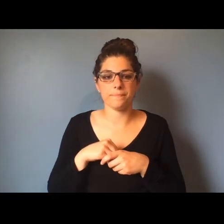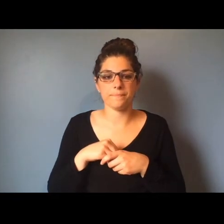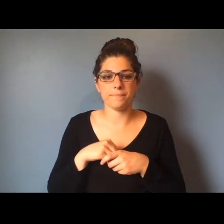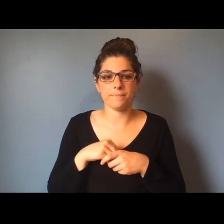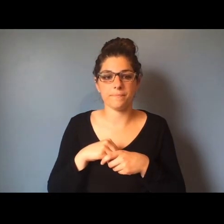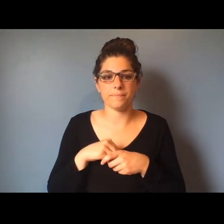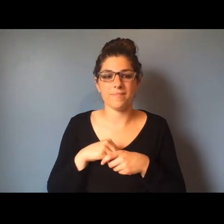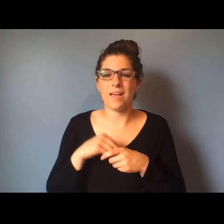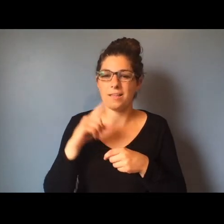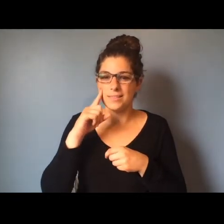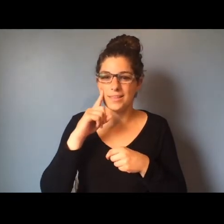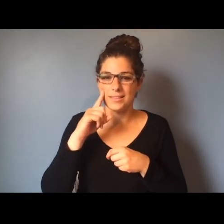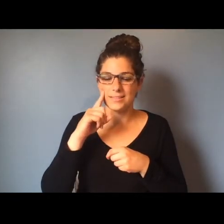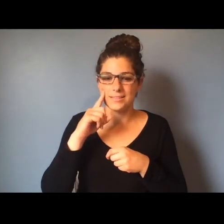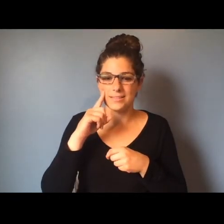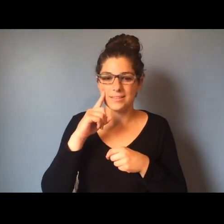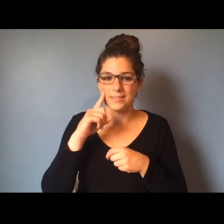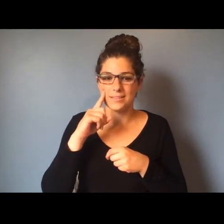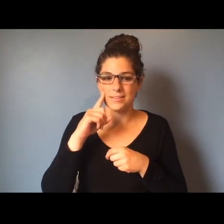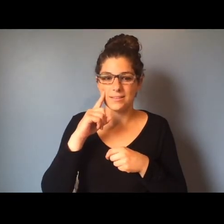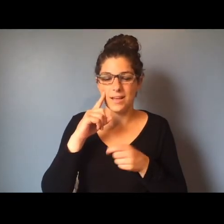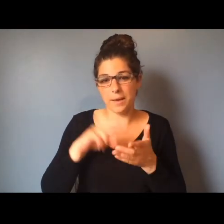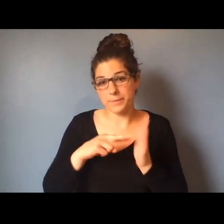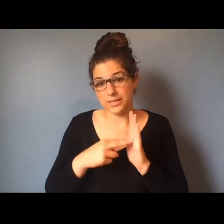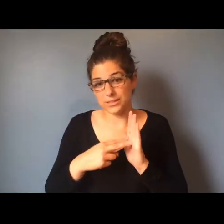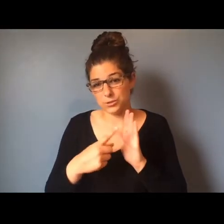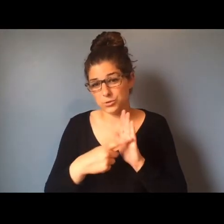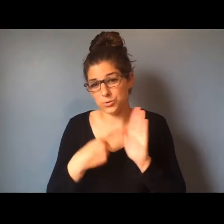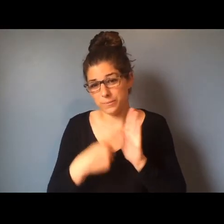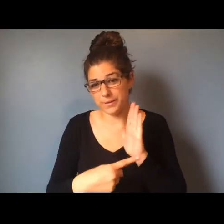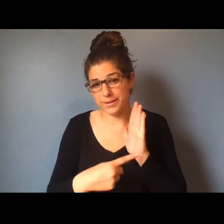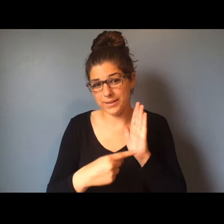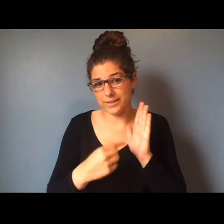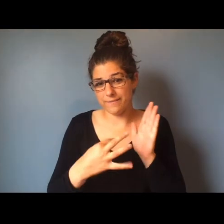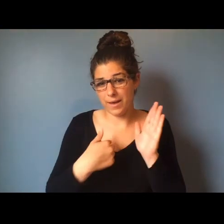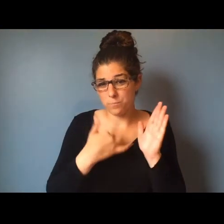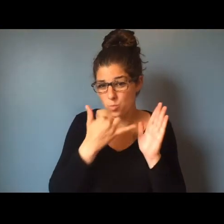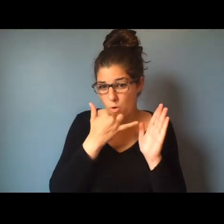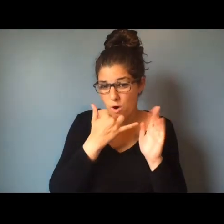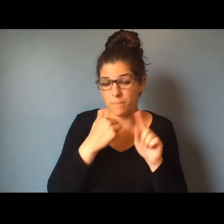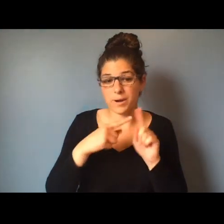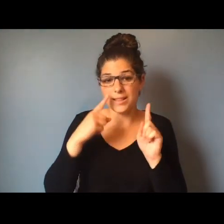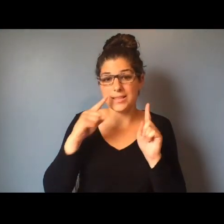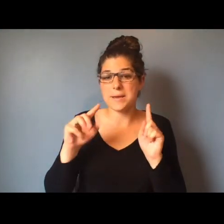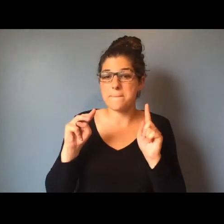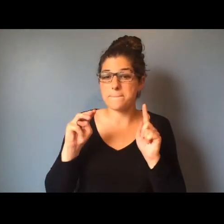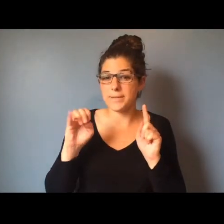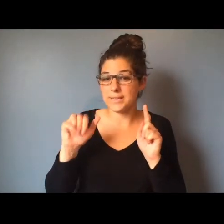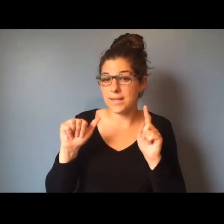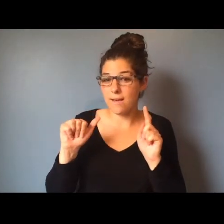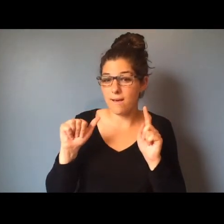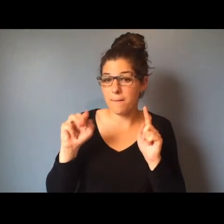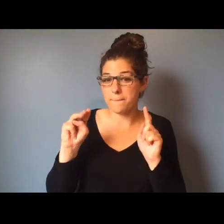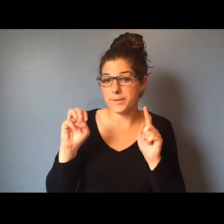is, I think correct me if I'm wrong, but I think the media and